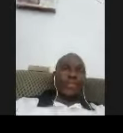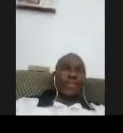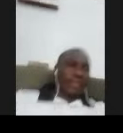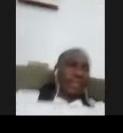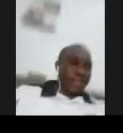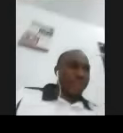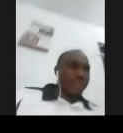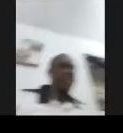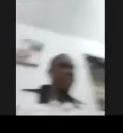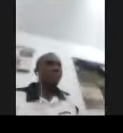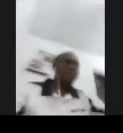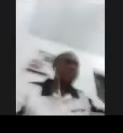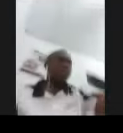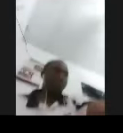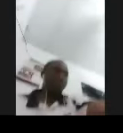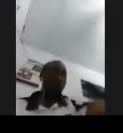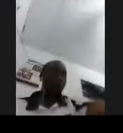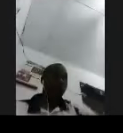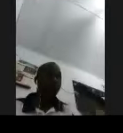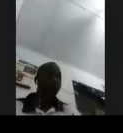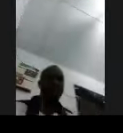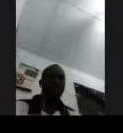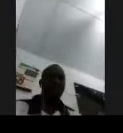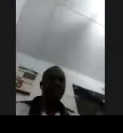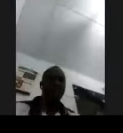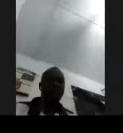have just one question that I have to ask you."